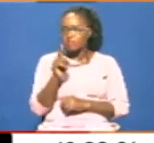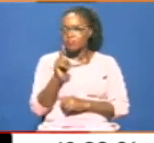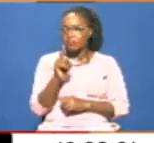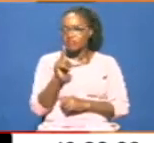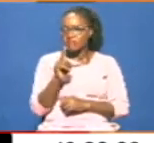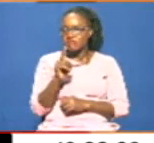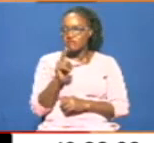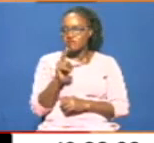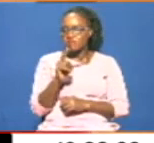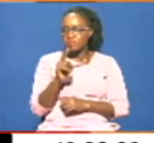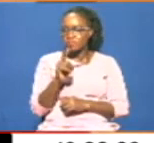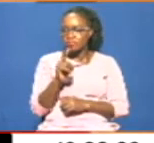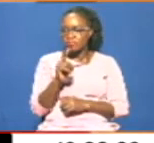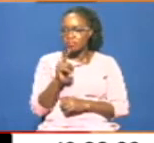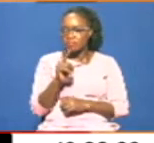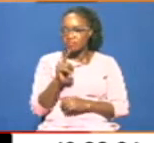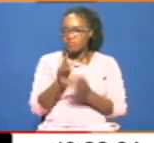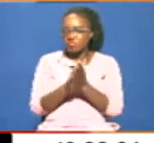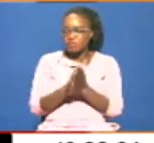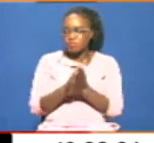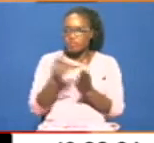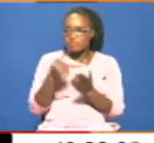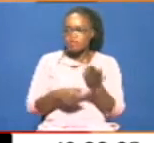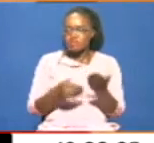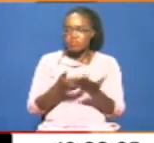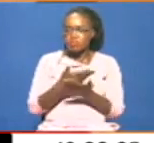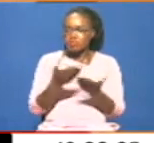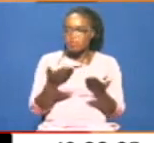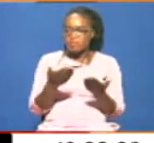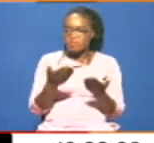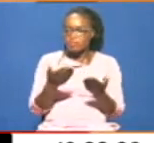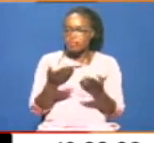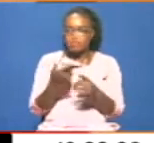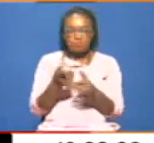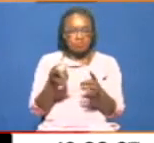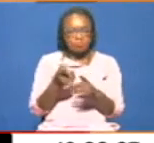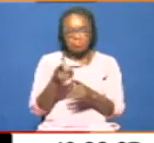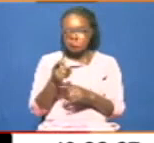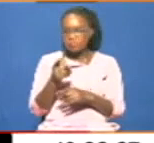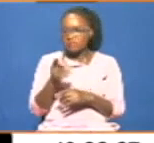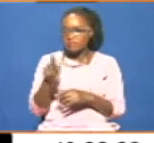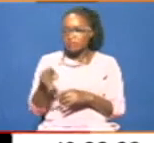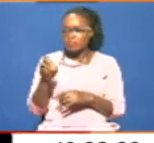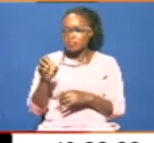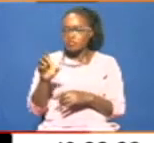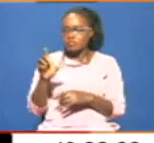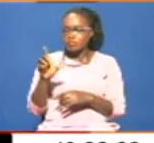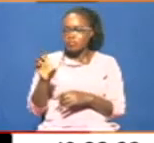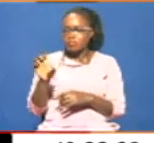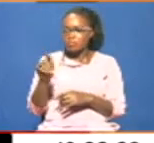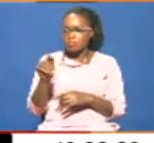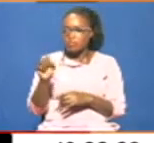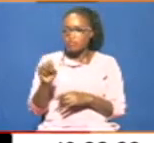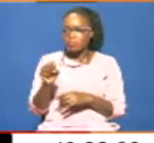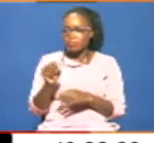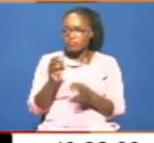away, because they are not taxing briquettes, but they are taxing pellets. Mm-hmm. It's more like, if you think of it,